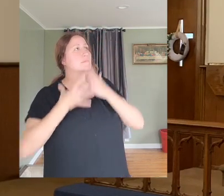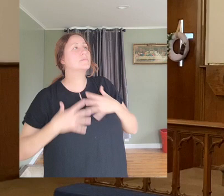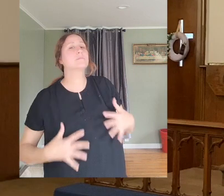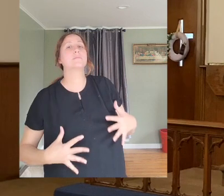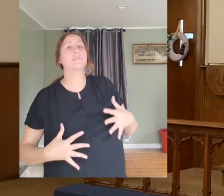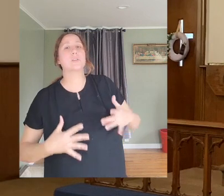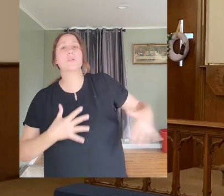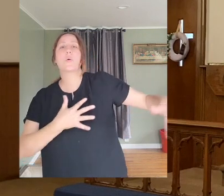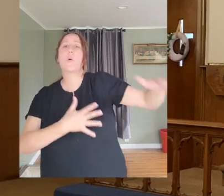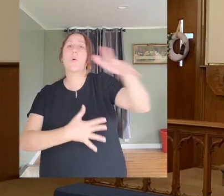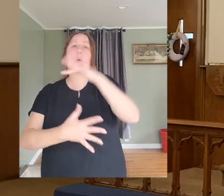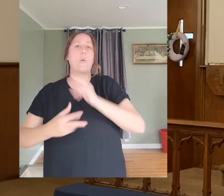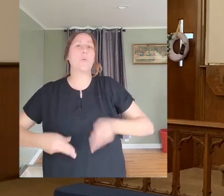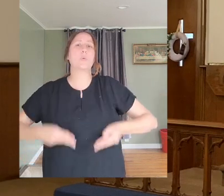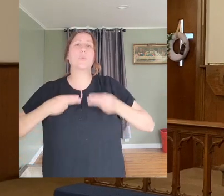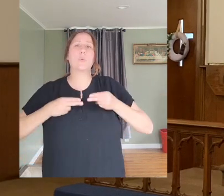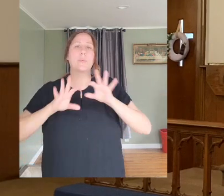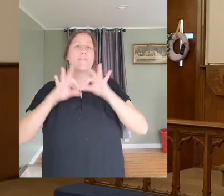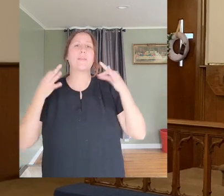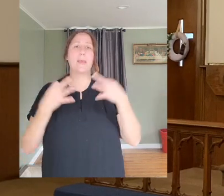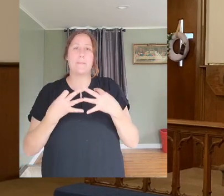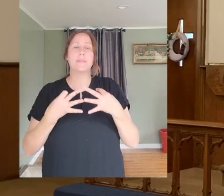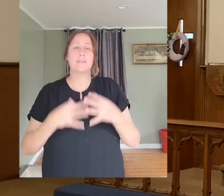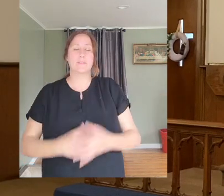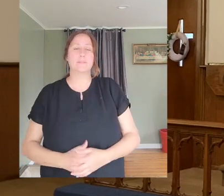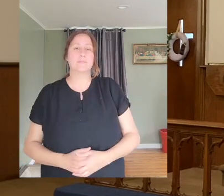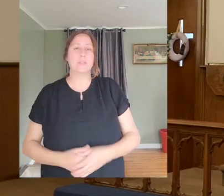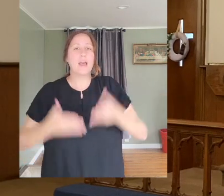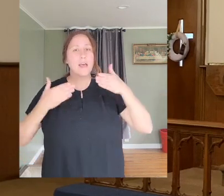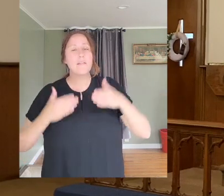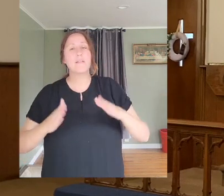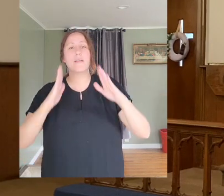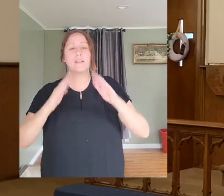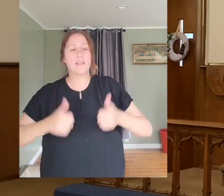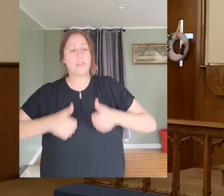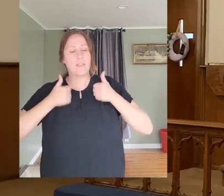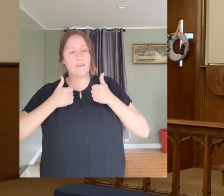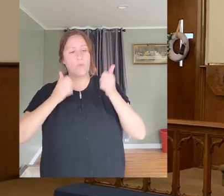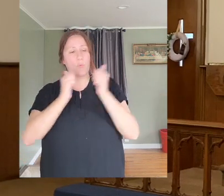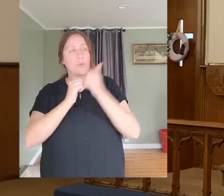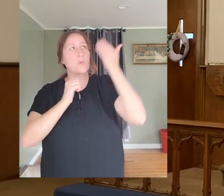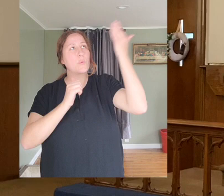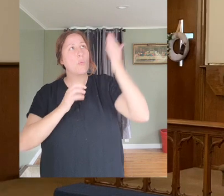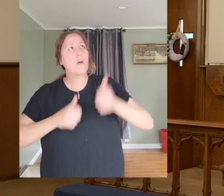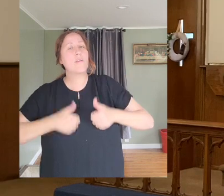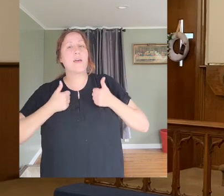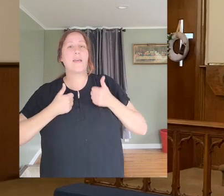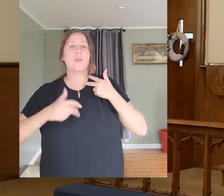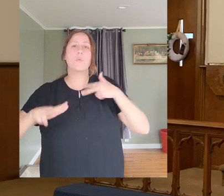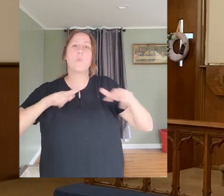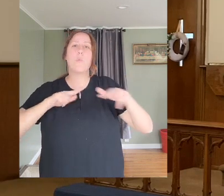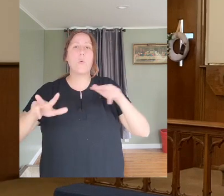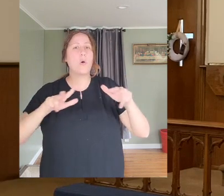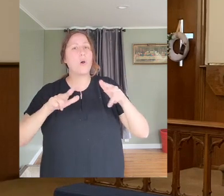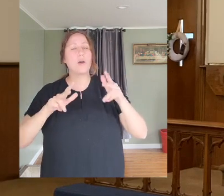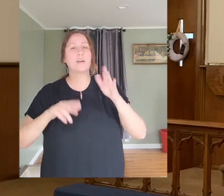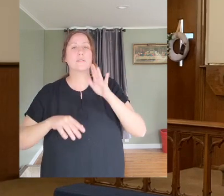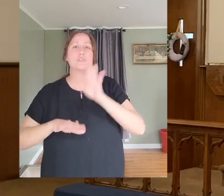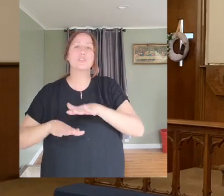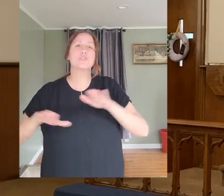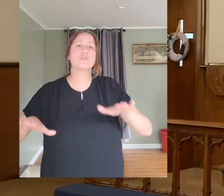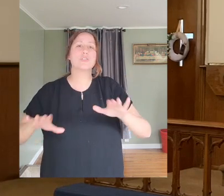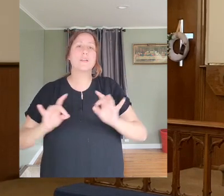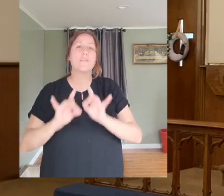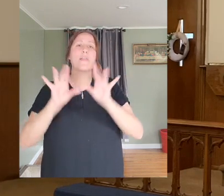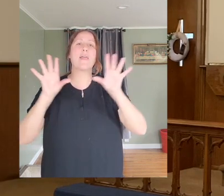the entire human family. Allow us to live by your life and to walk as children of light in